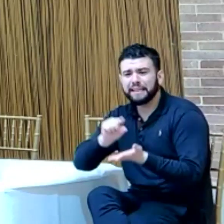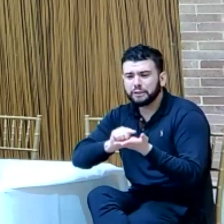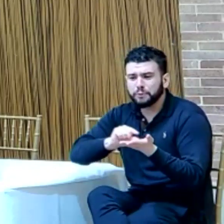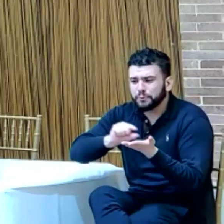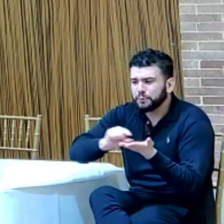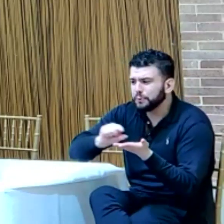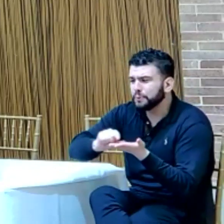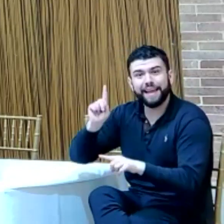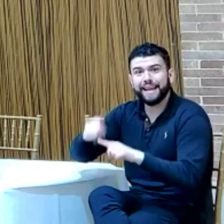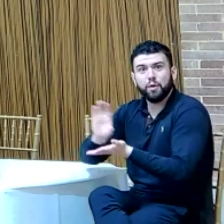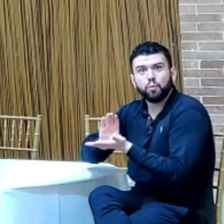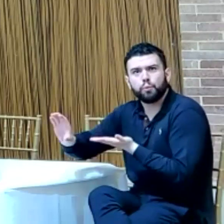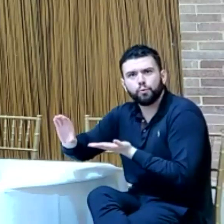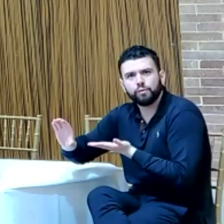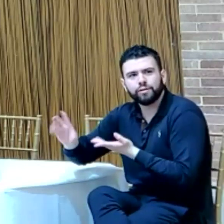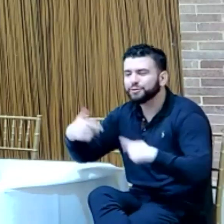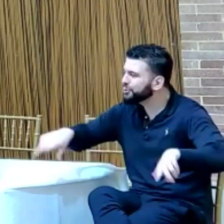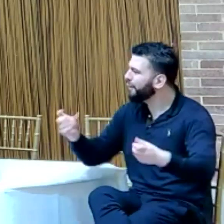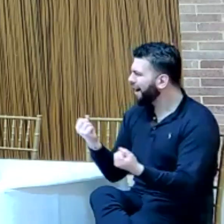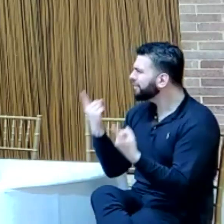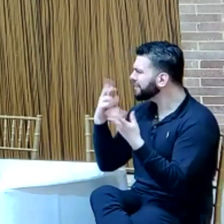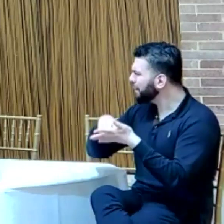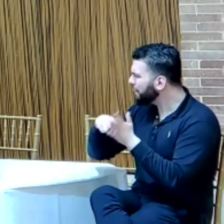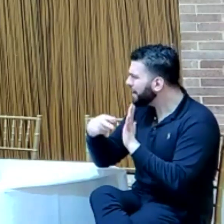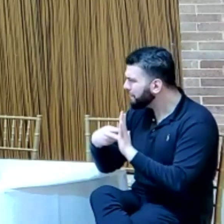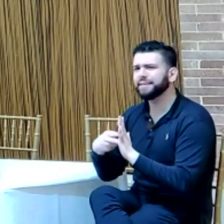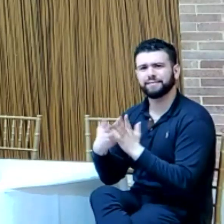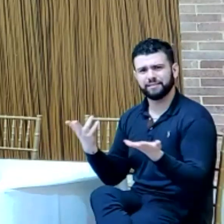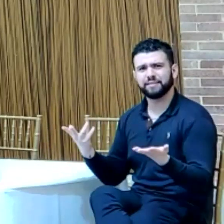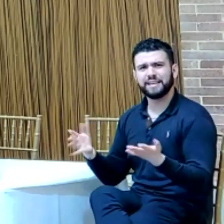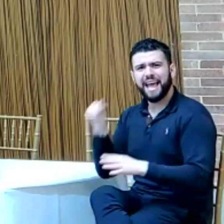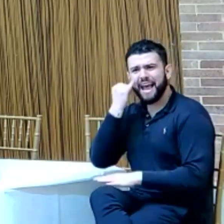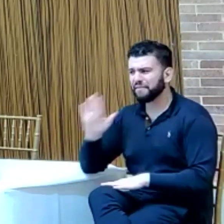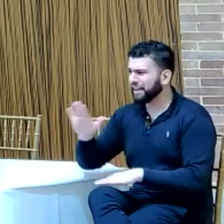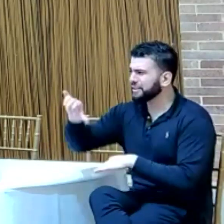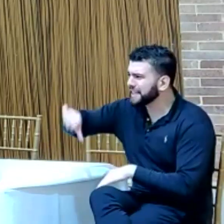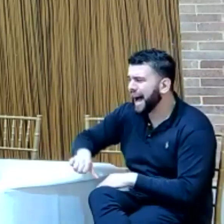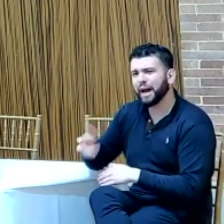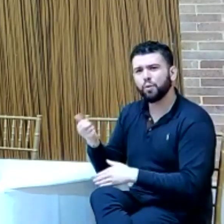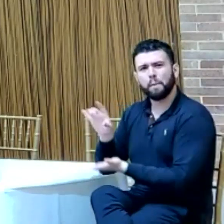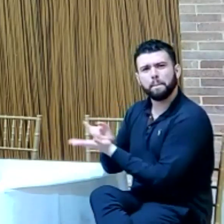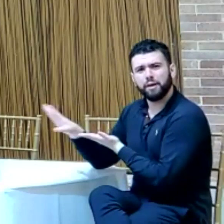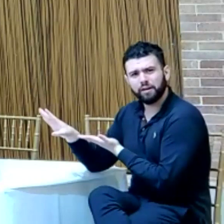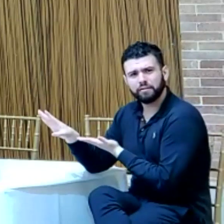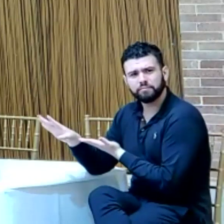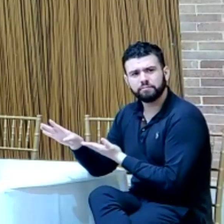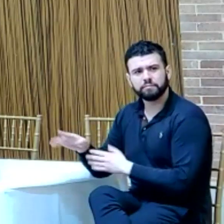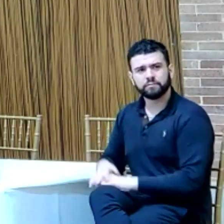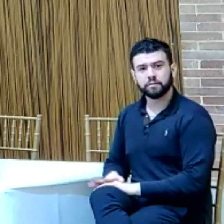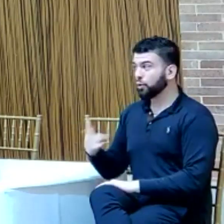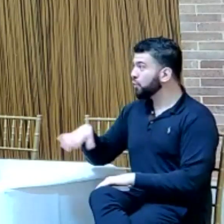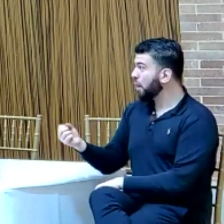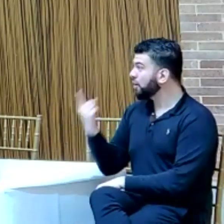voucher you understand what that means when they're turned away from doing that you not only understand that because you you guys